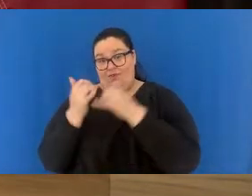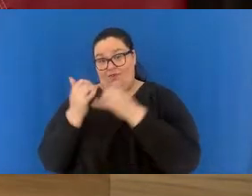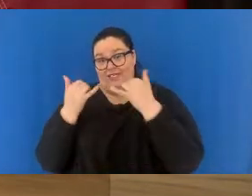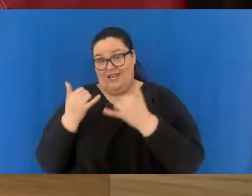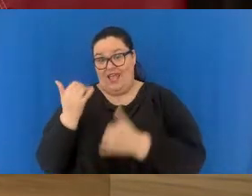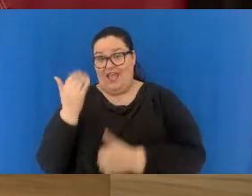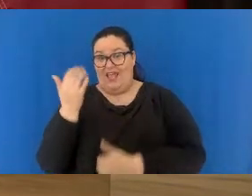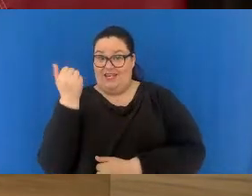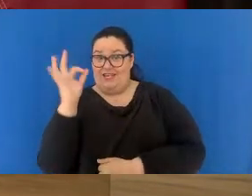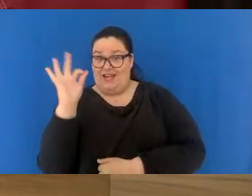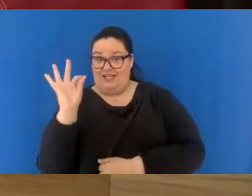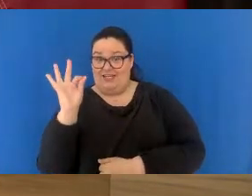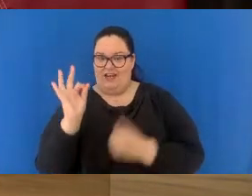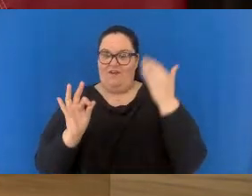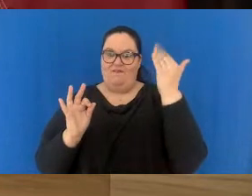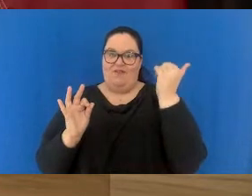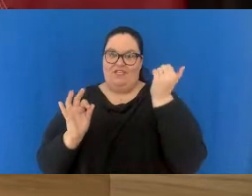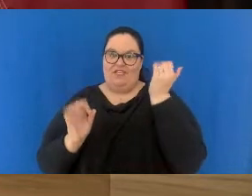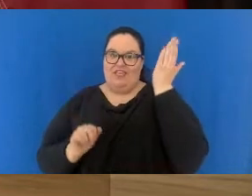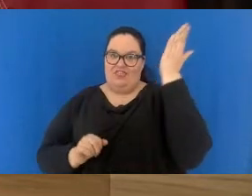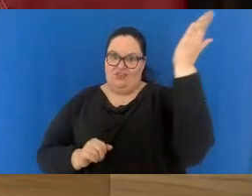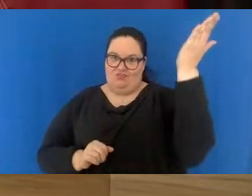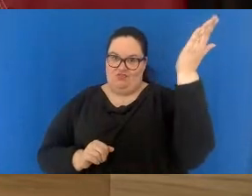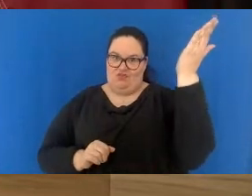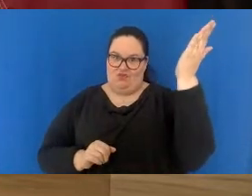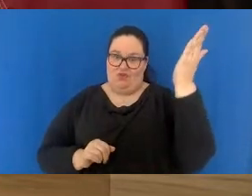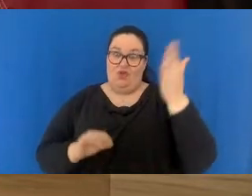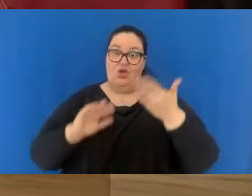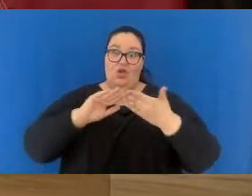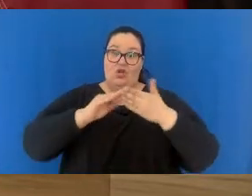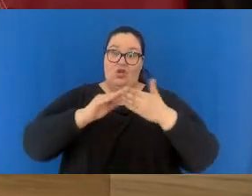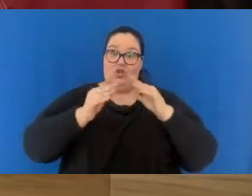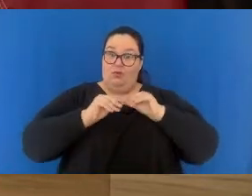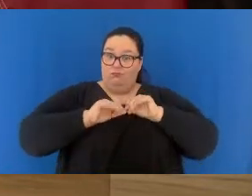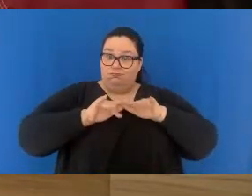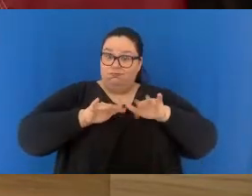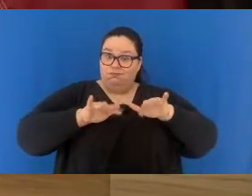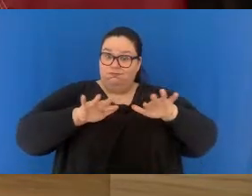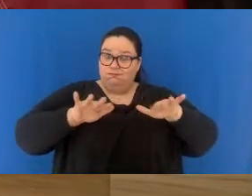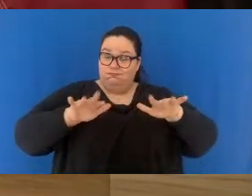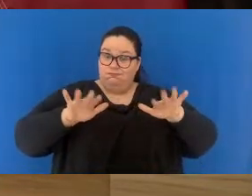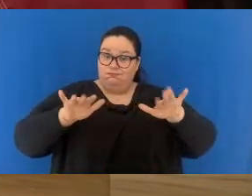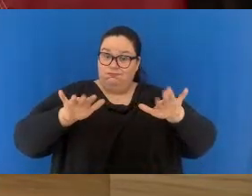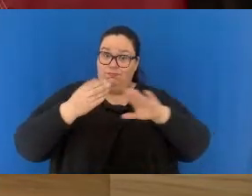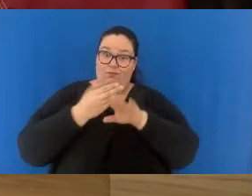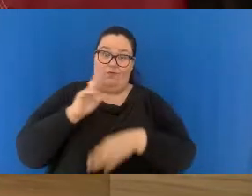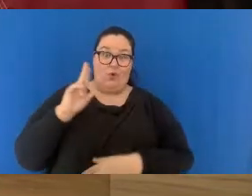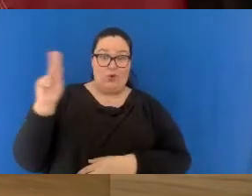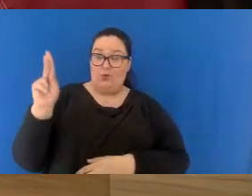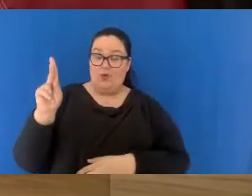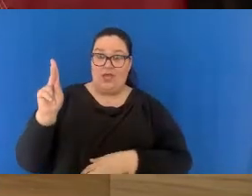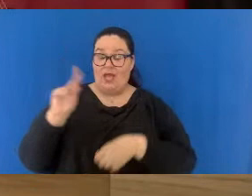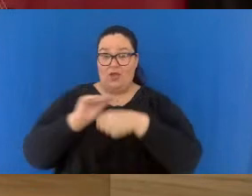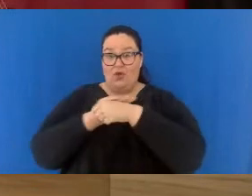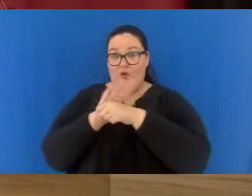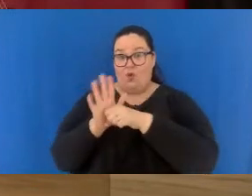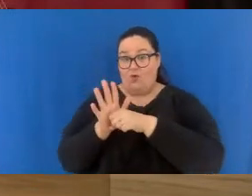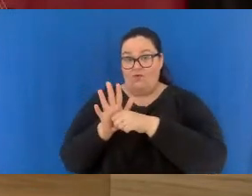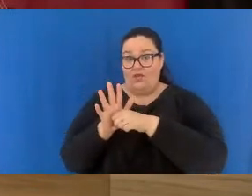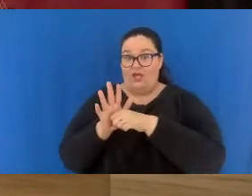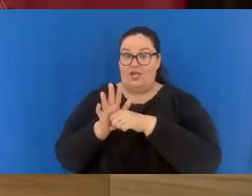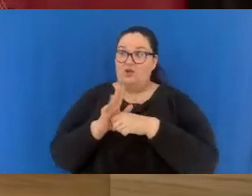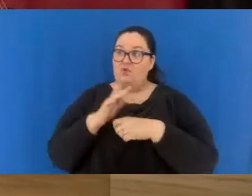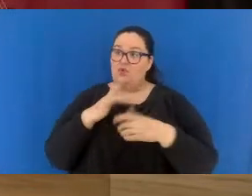today. Community transmission prior to the onset of the UK variant arriving was